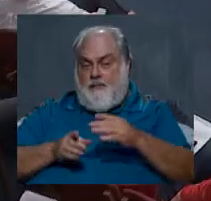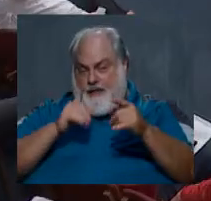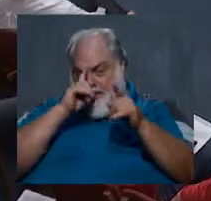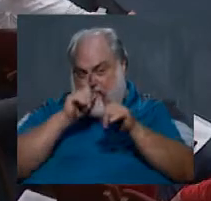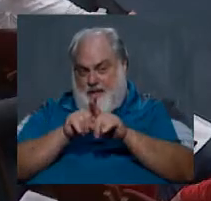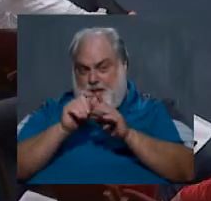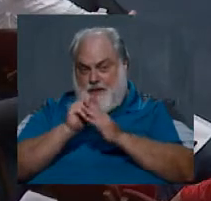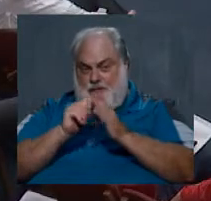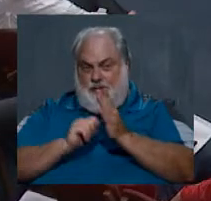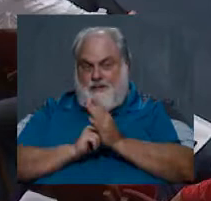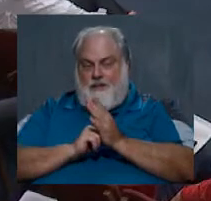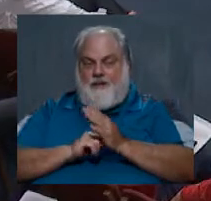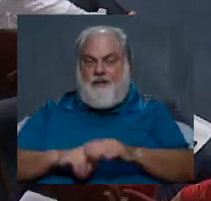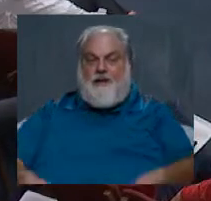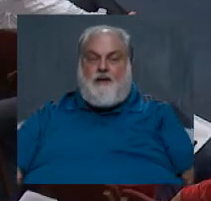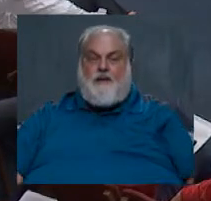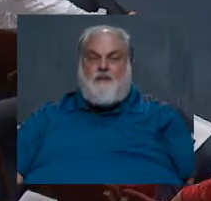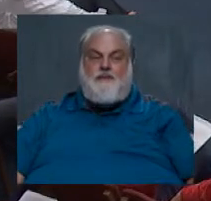agenda.